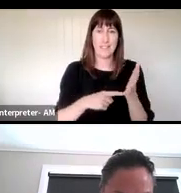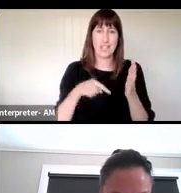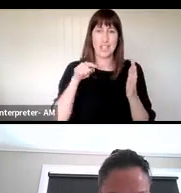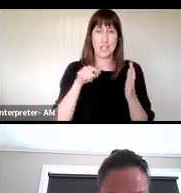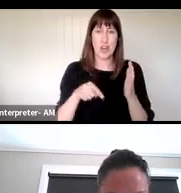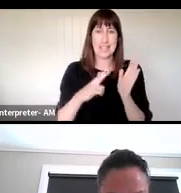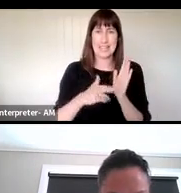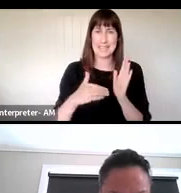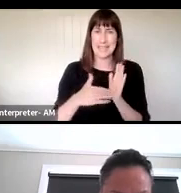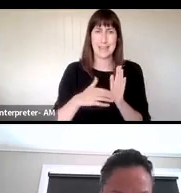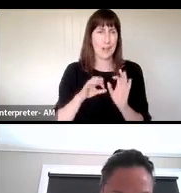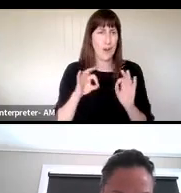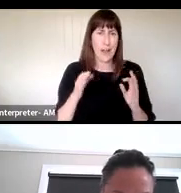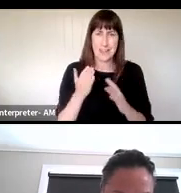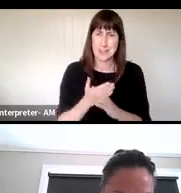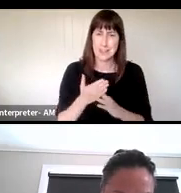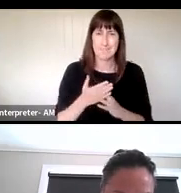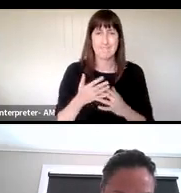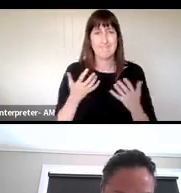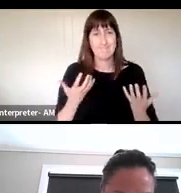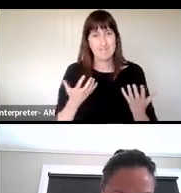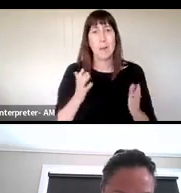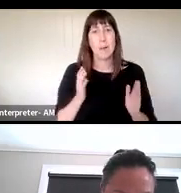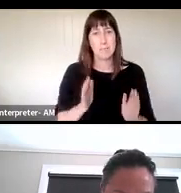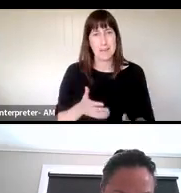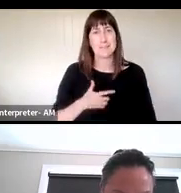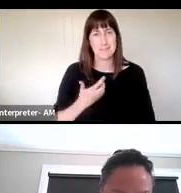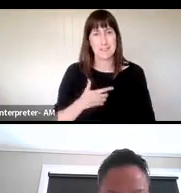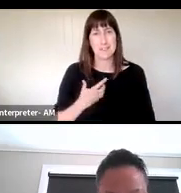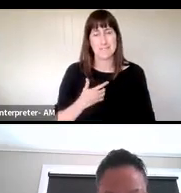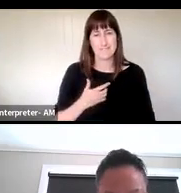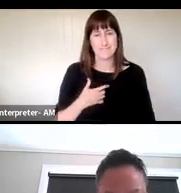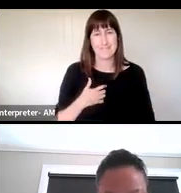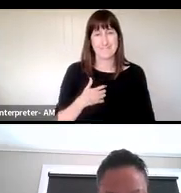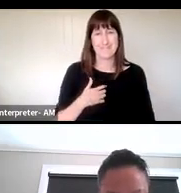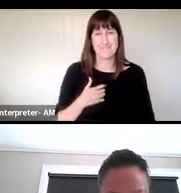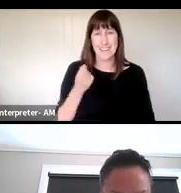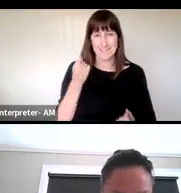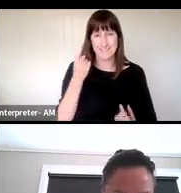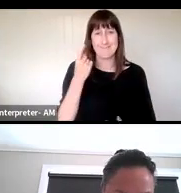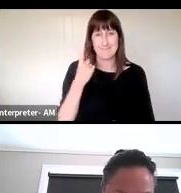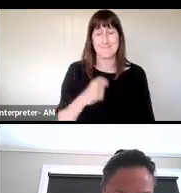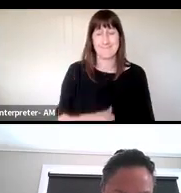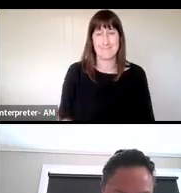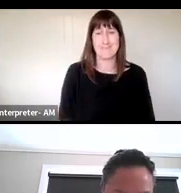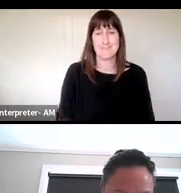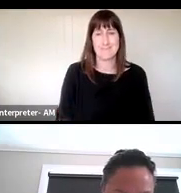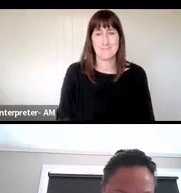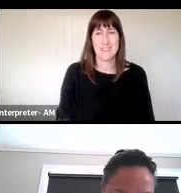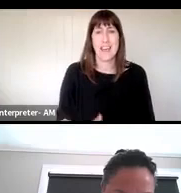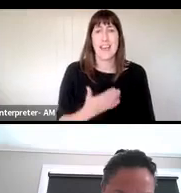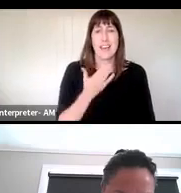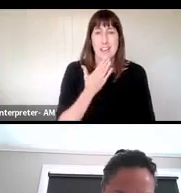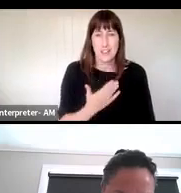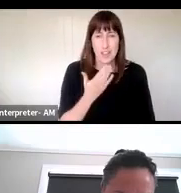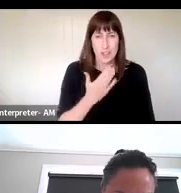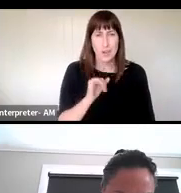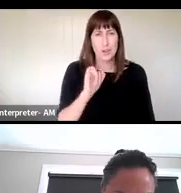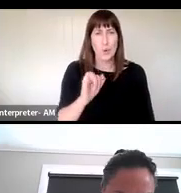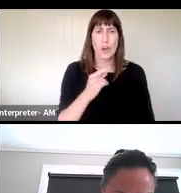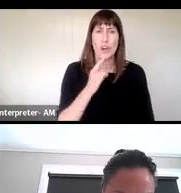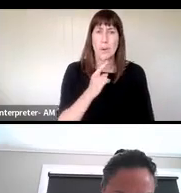useful. So I can hear your frustration there. And thank you for the comment